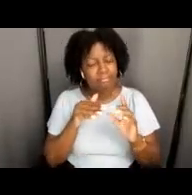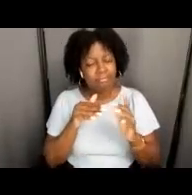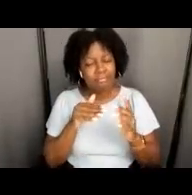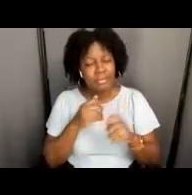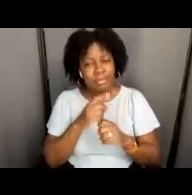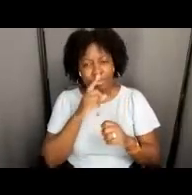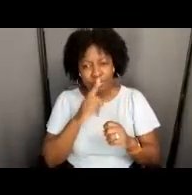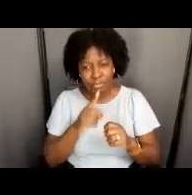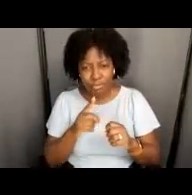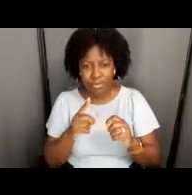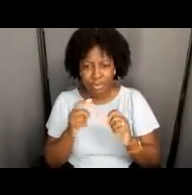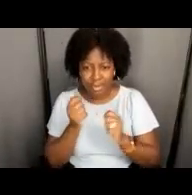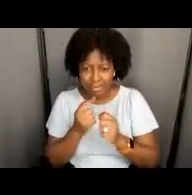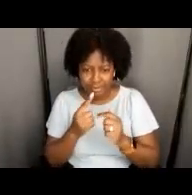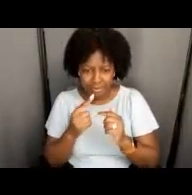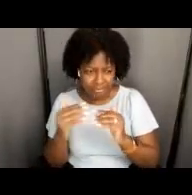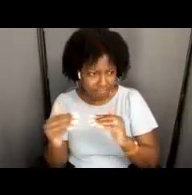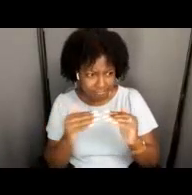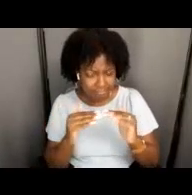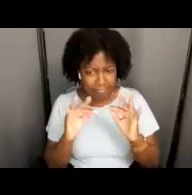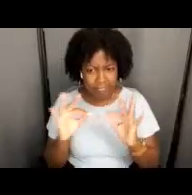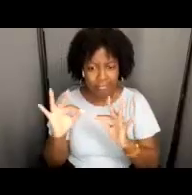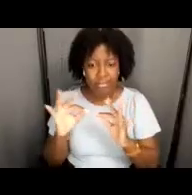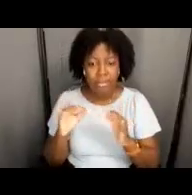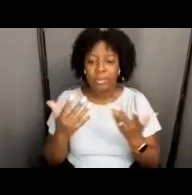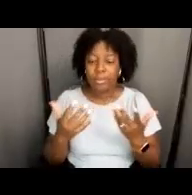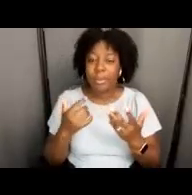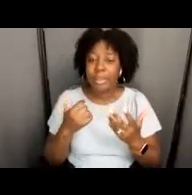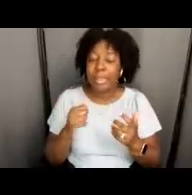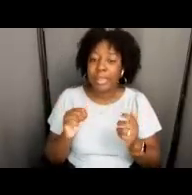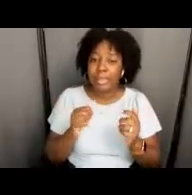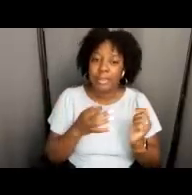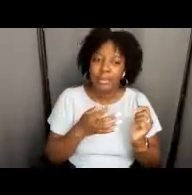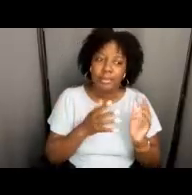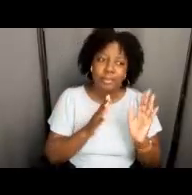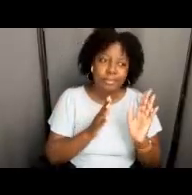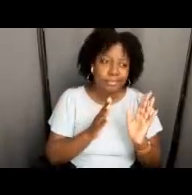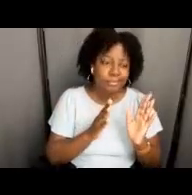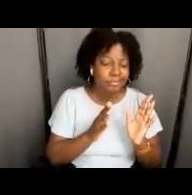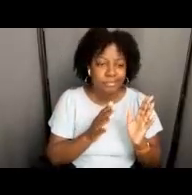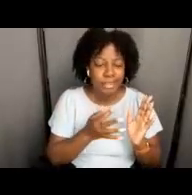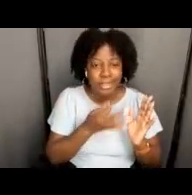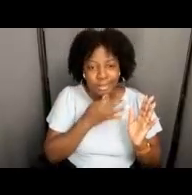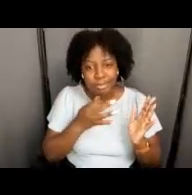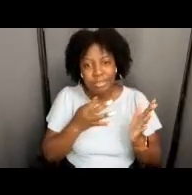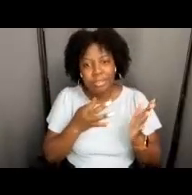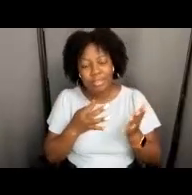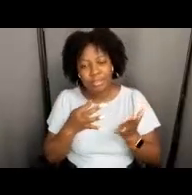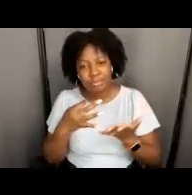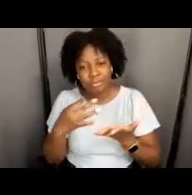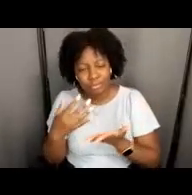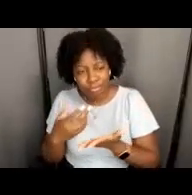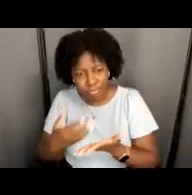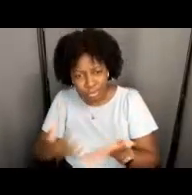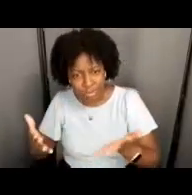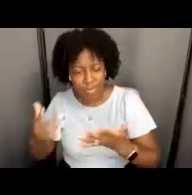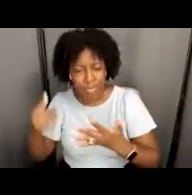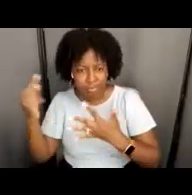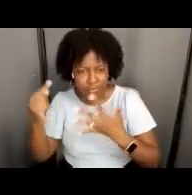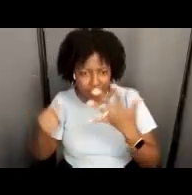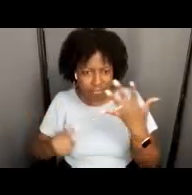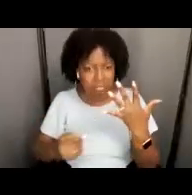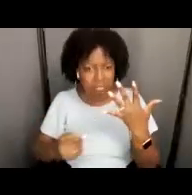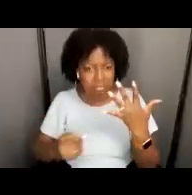three binary. So if the expertise and resources are appropriate, no comments are needed, and reviewers really should focus on their score driving